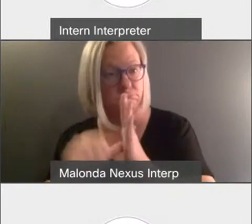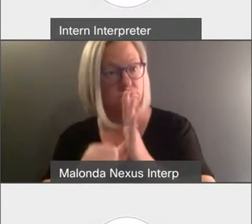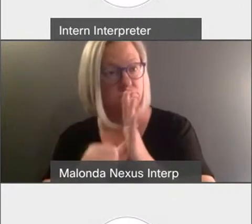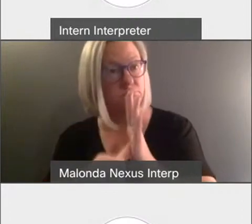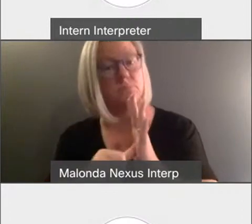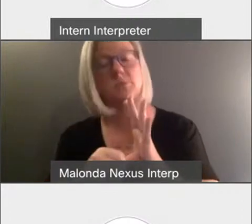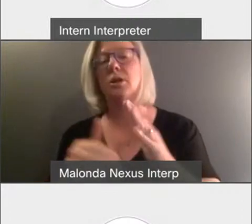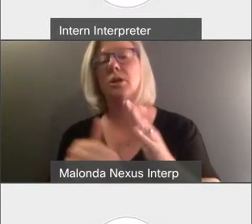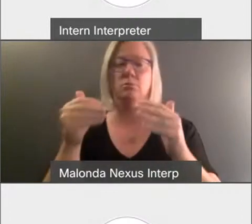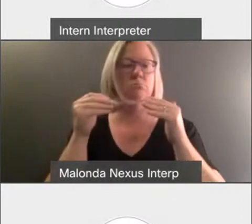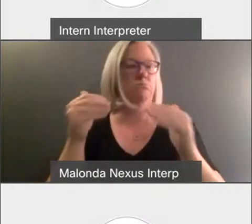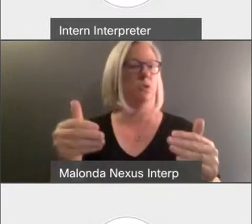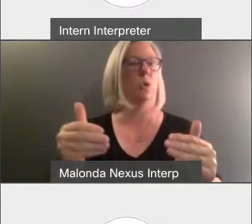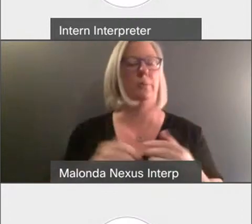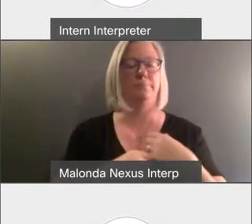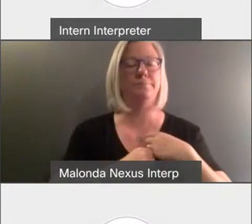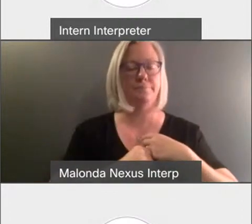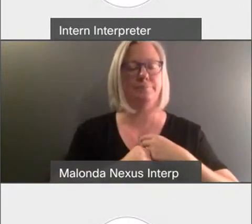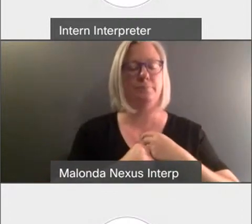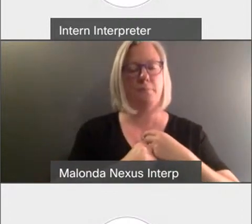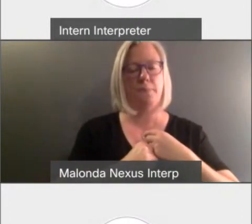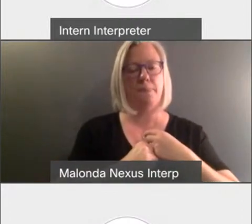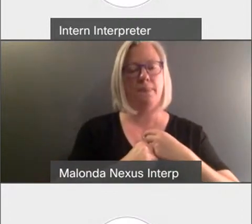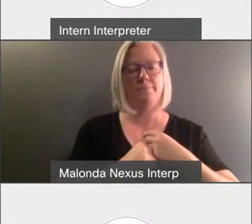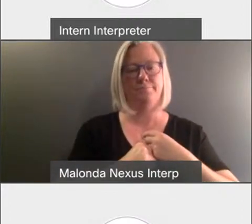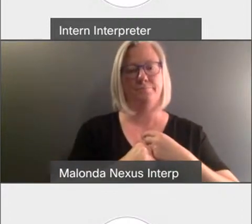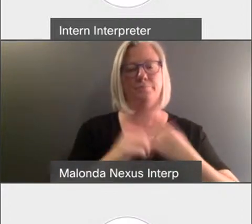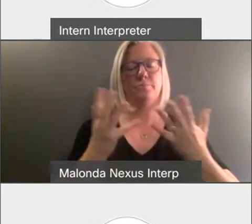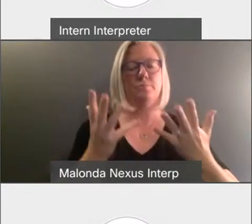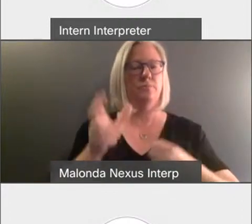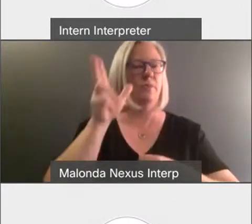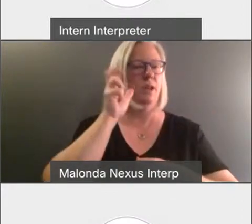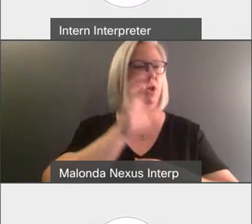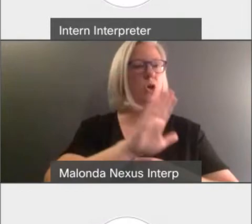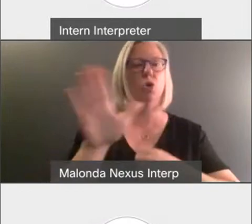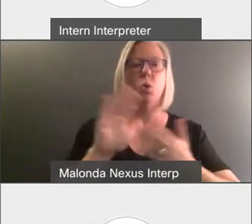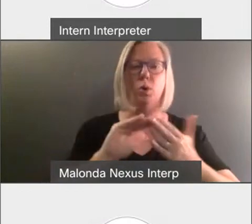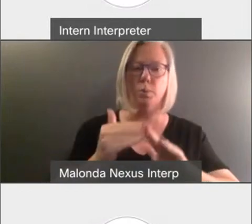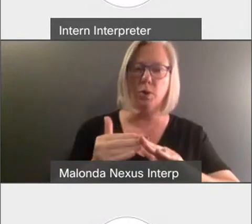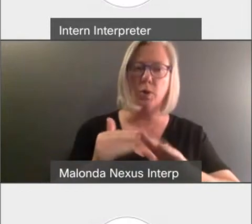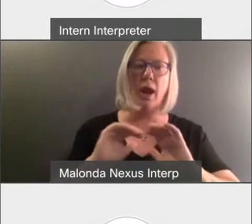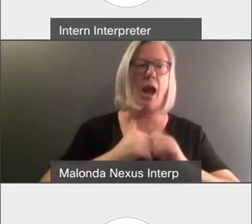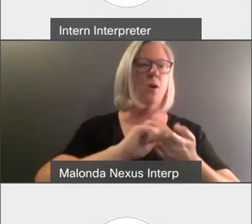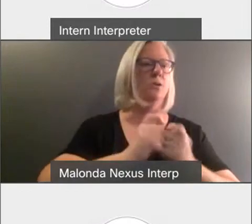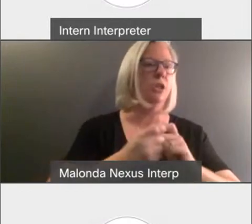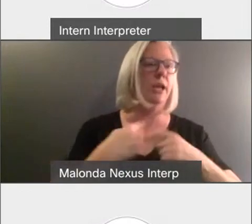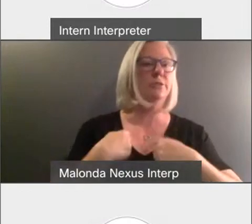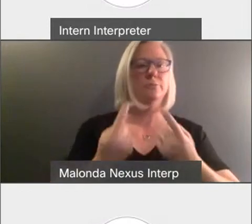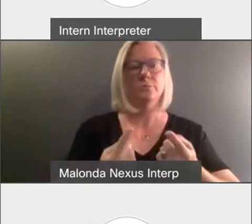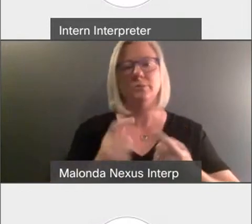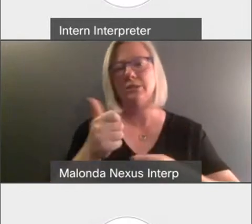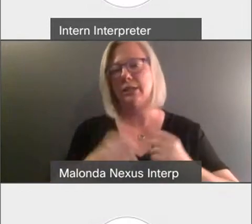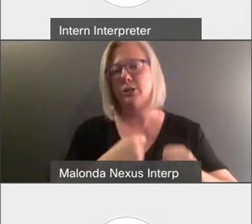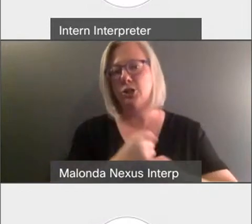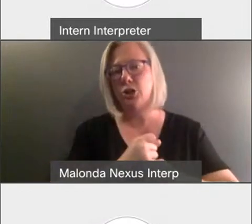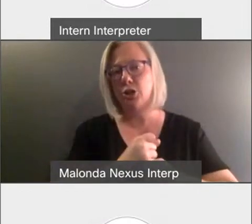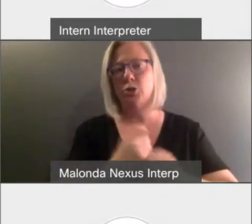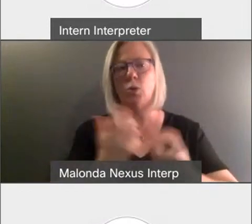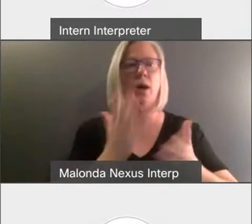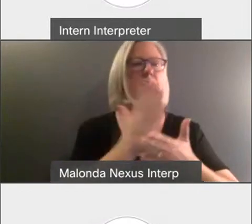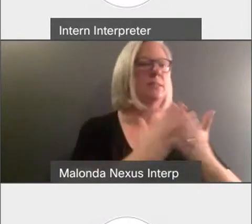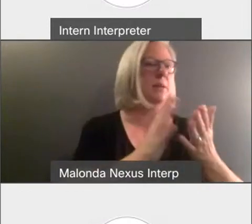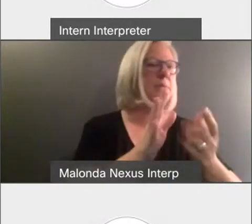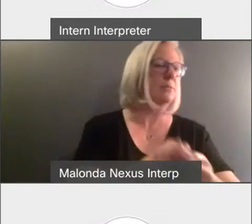because it's already out there and we already know about it. But we would like to hear from you about your communities, how they've changed over the last 10 years. What are some special